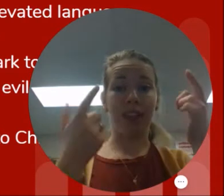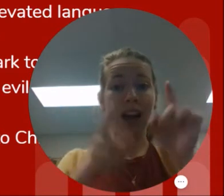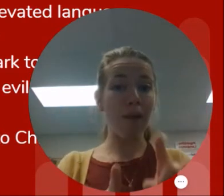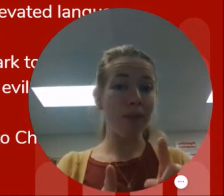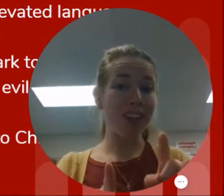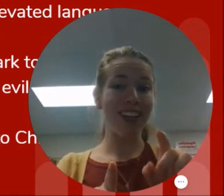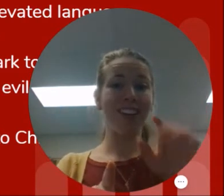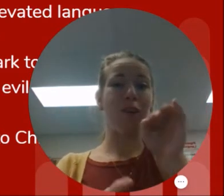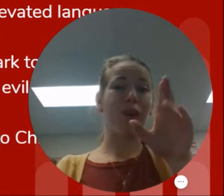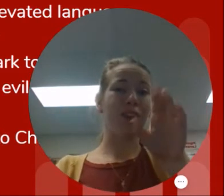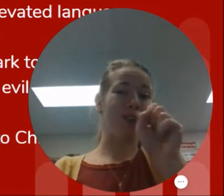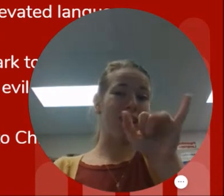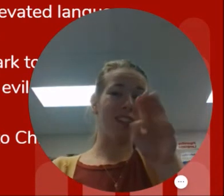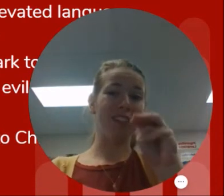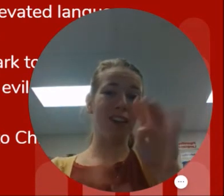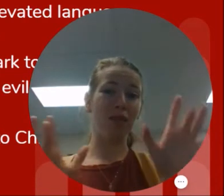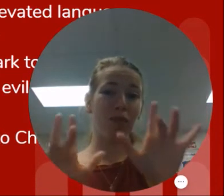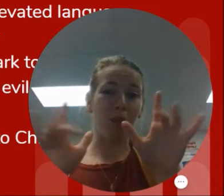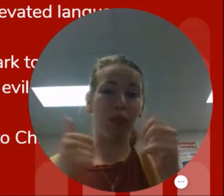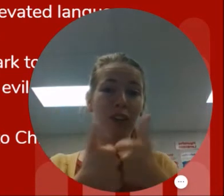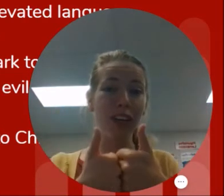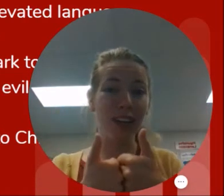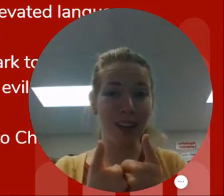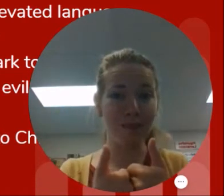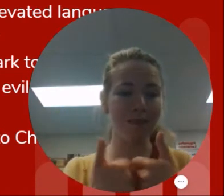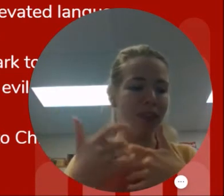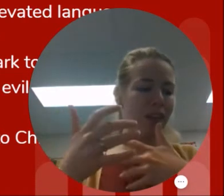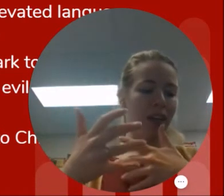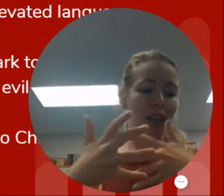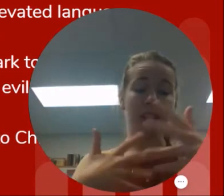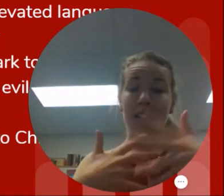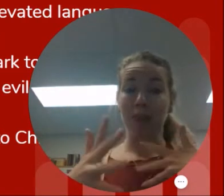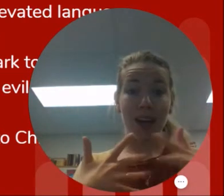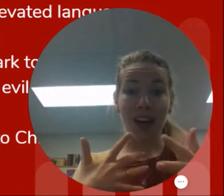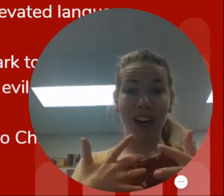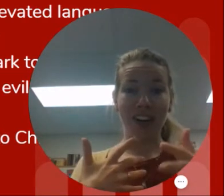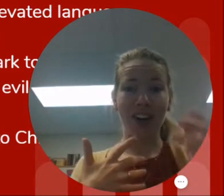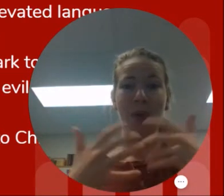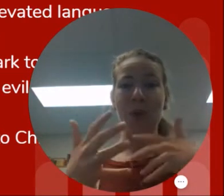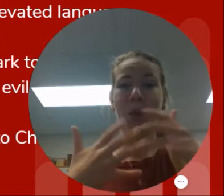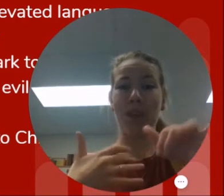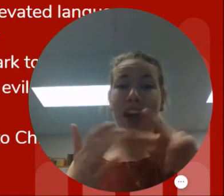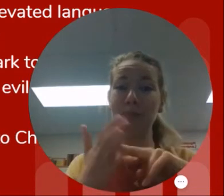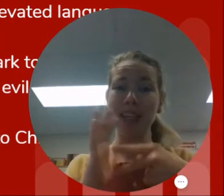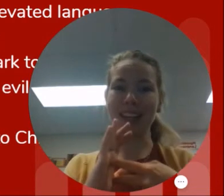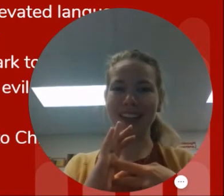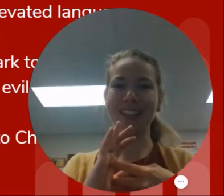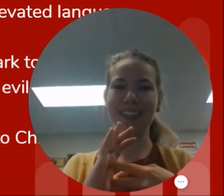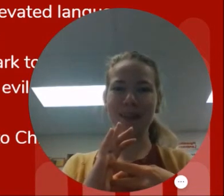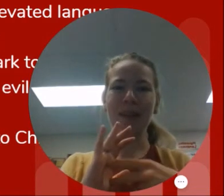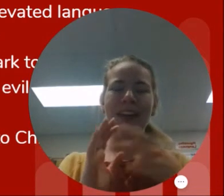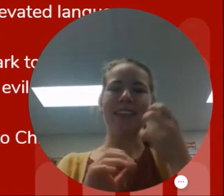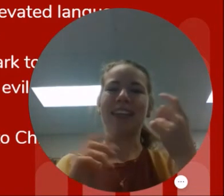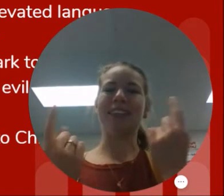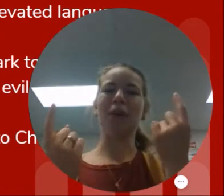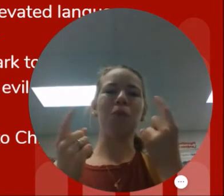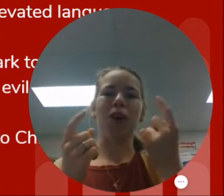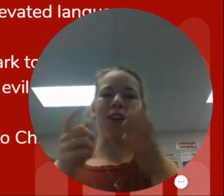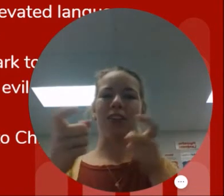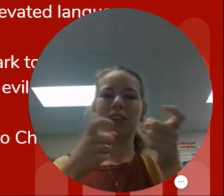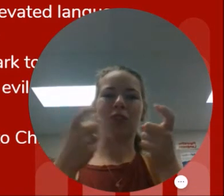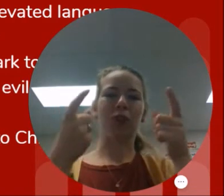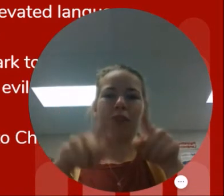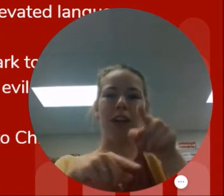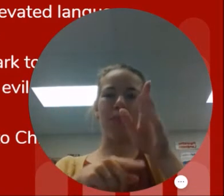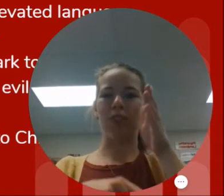book and that's happening? Or you are a sim computer game? It doesn't matter. What that means is that